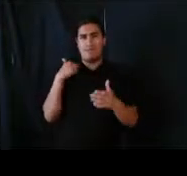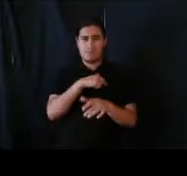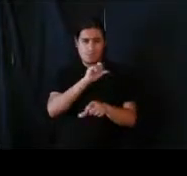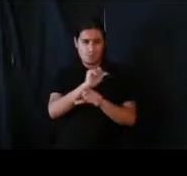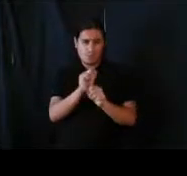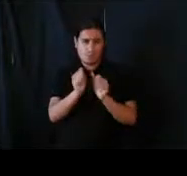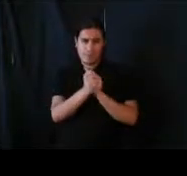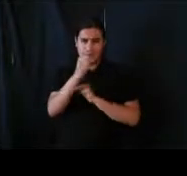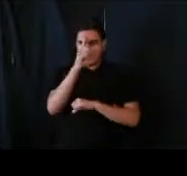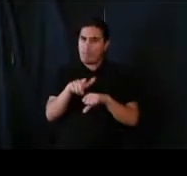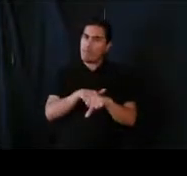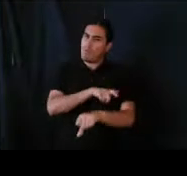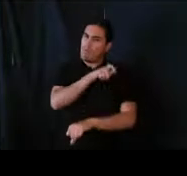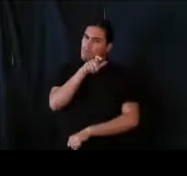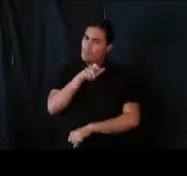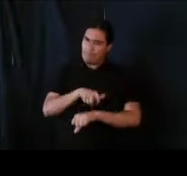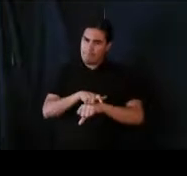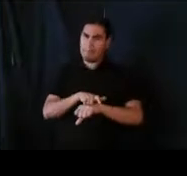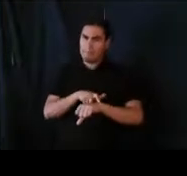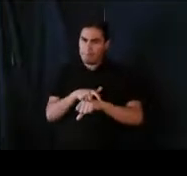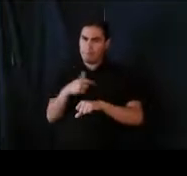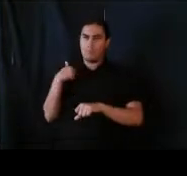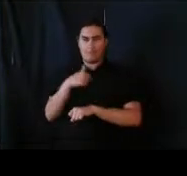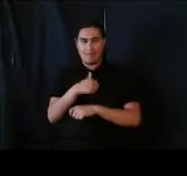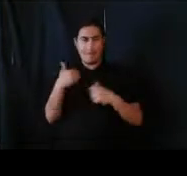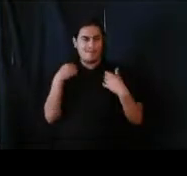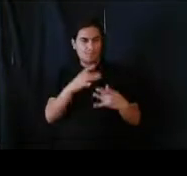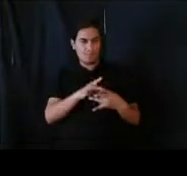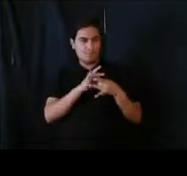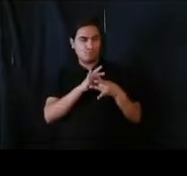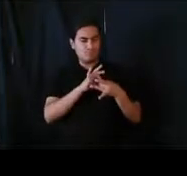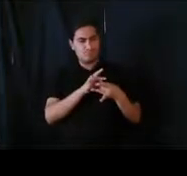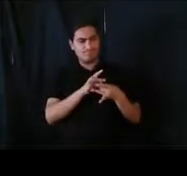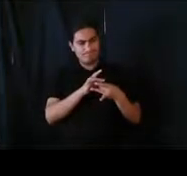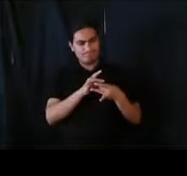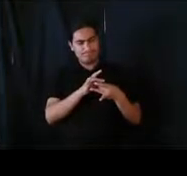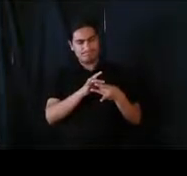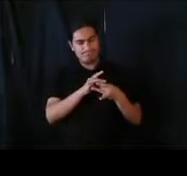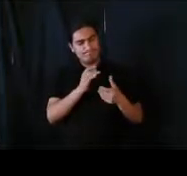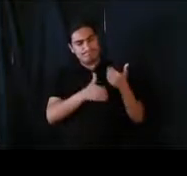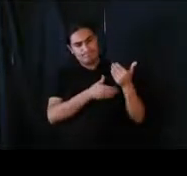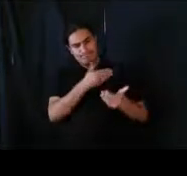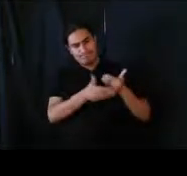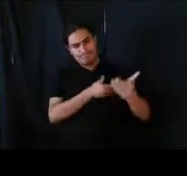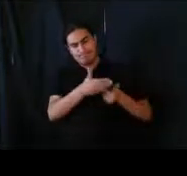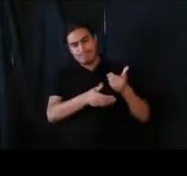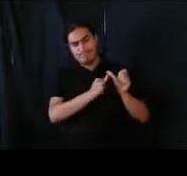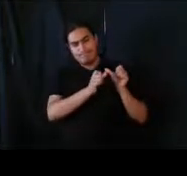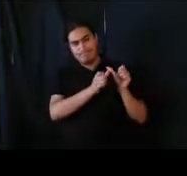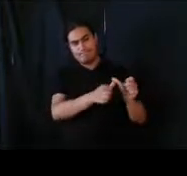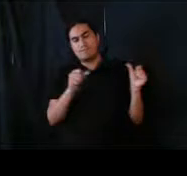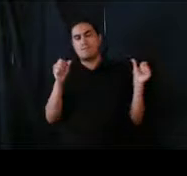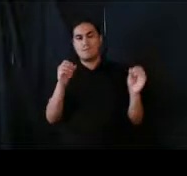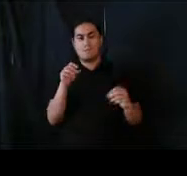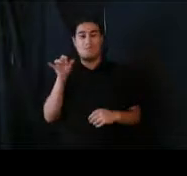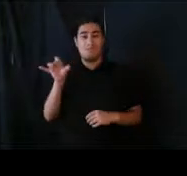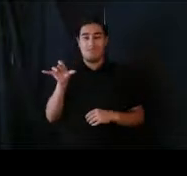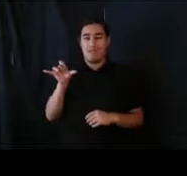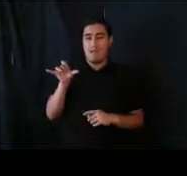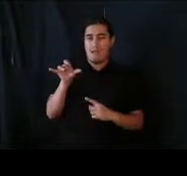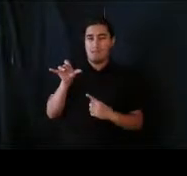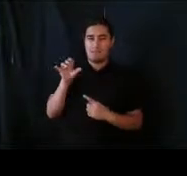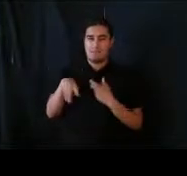for a long long time we build these relationships and um you know so this tragedies like this are